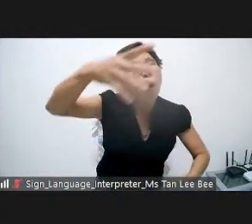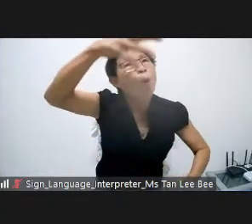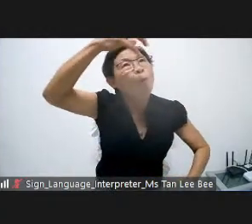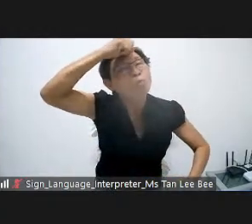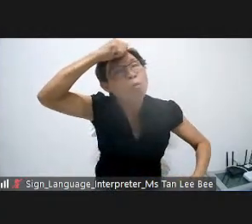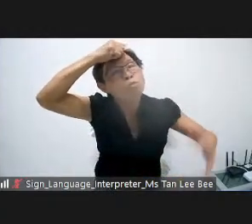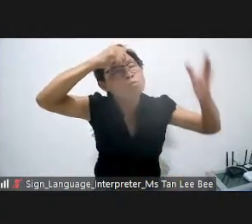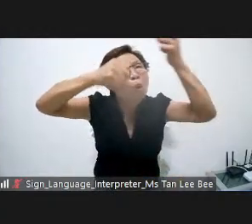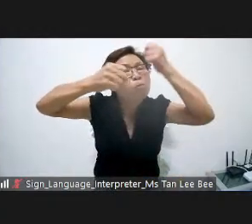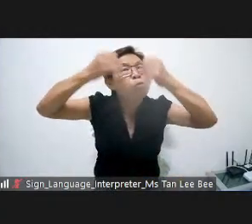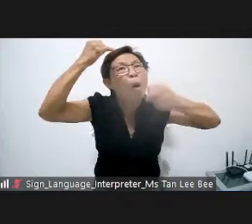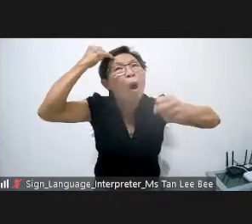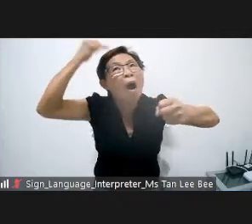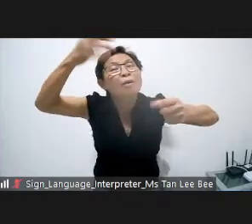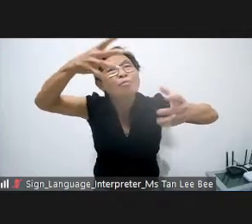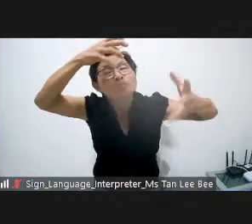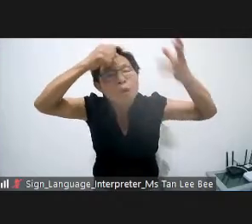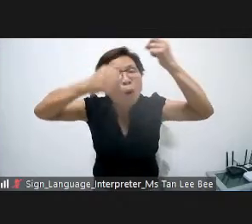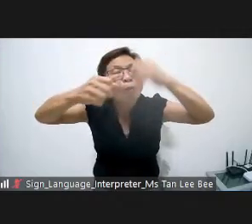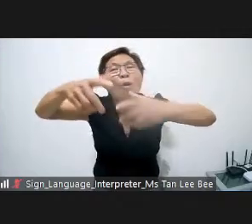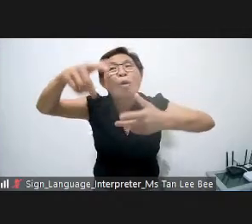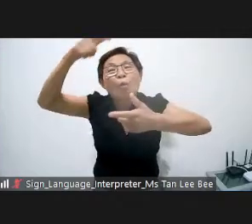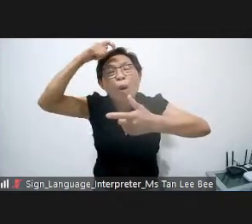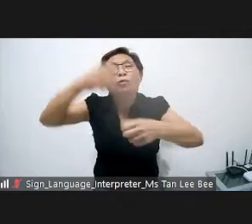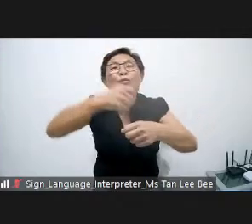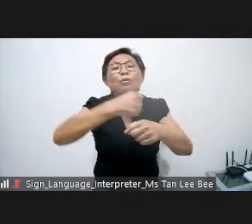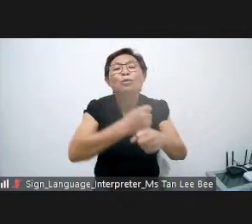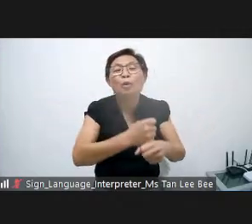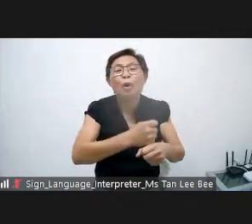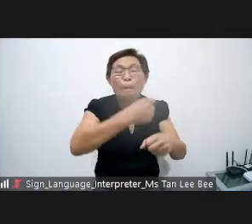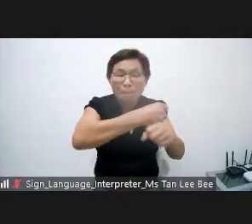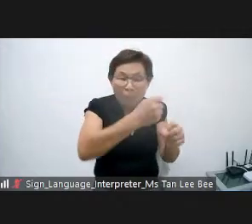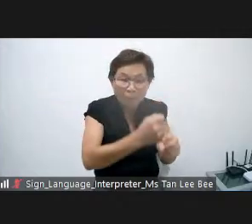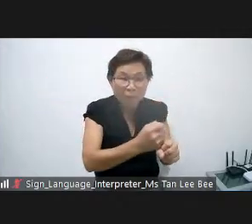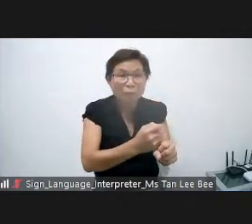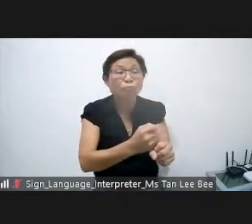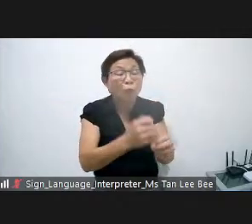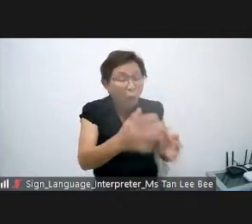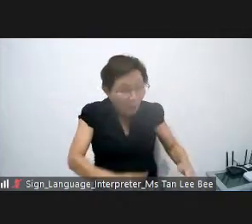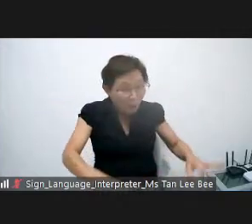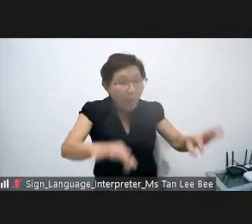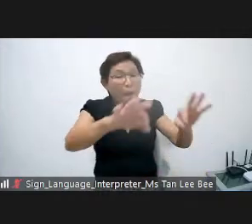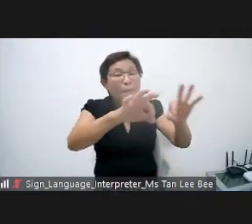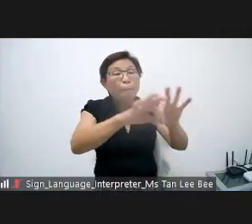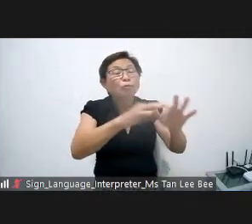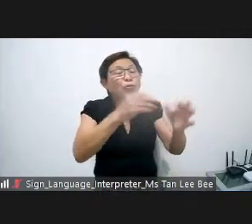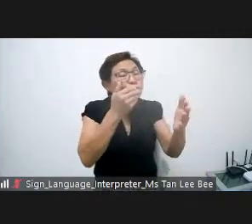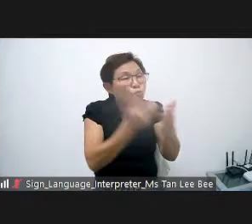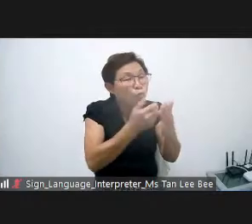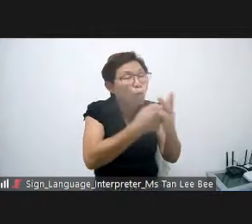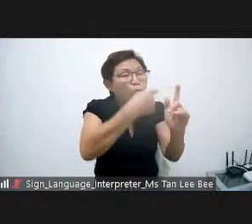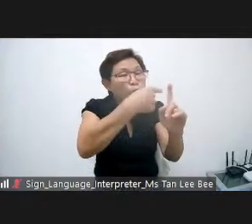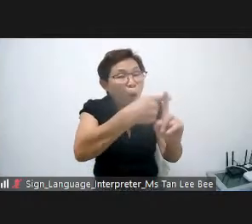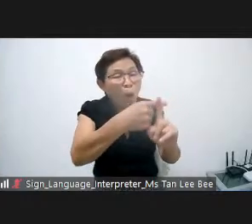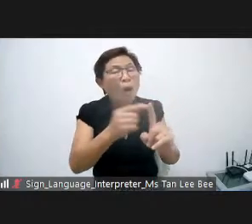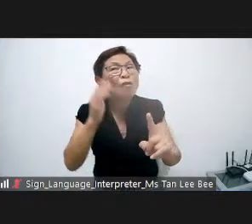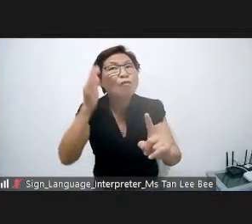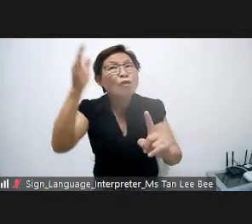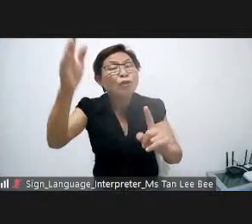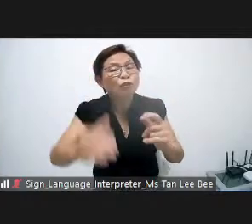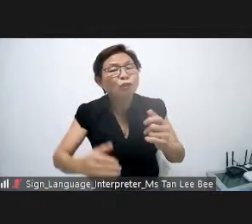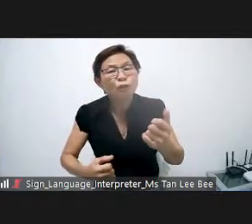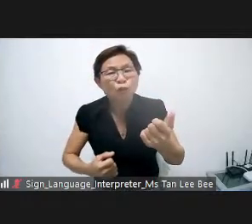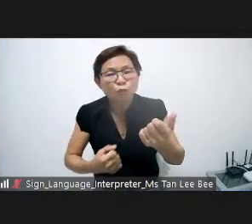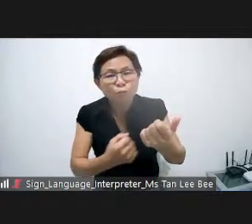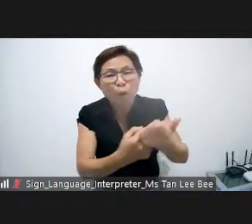and inputs to produce impactful innovations which eventually will contribute in breaking